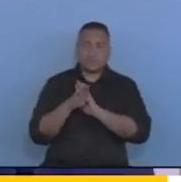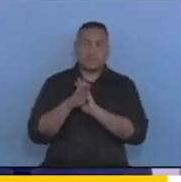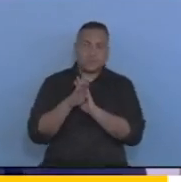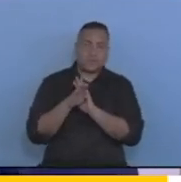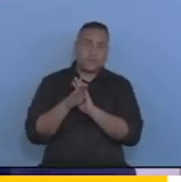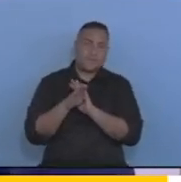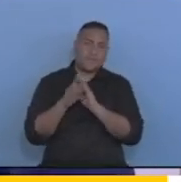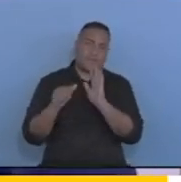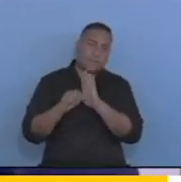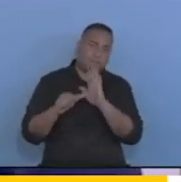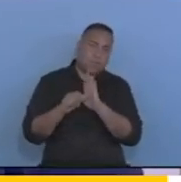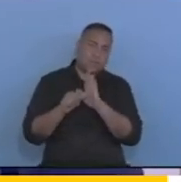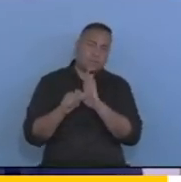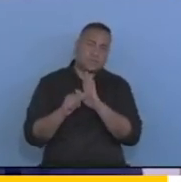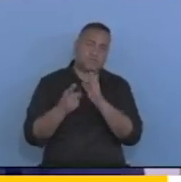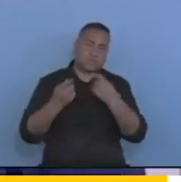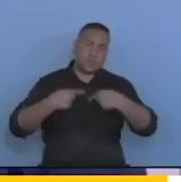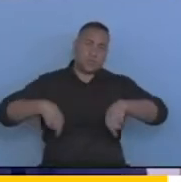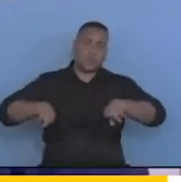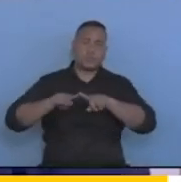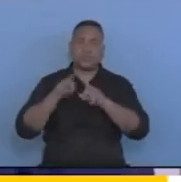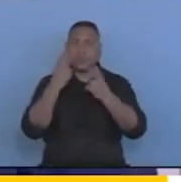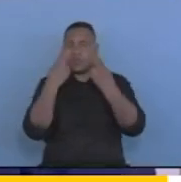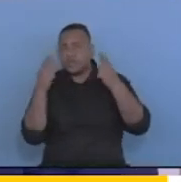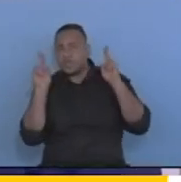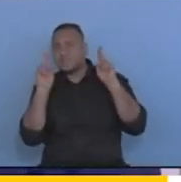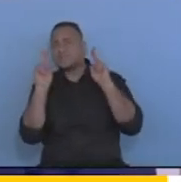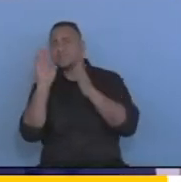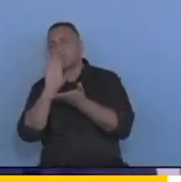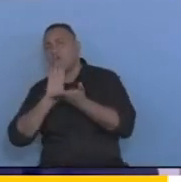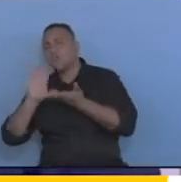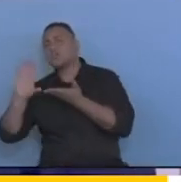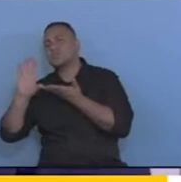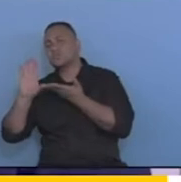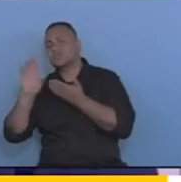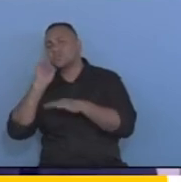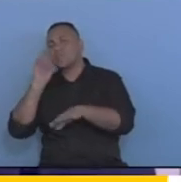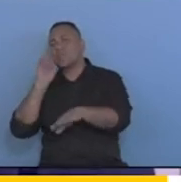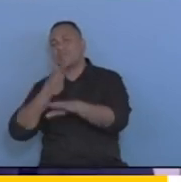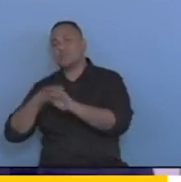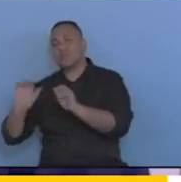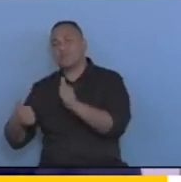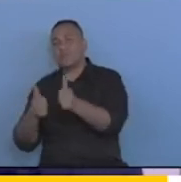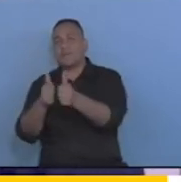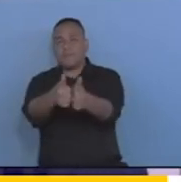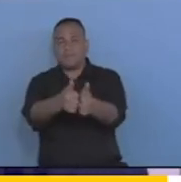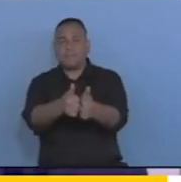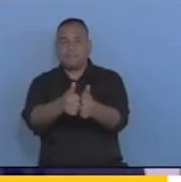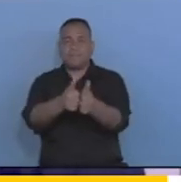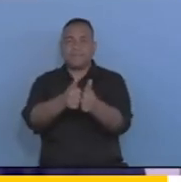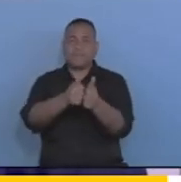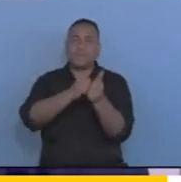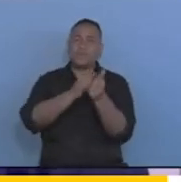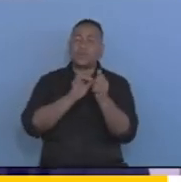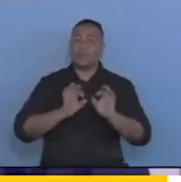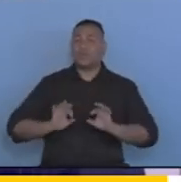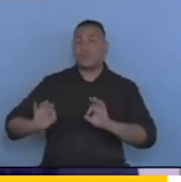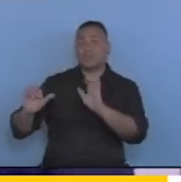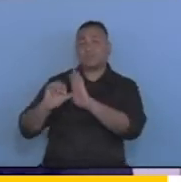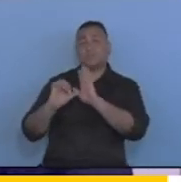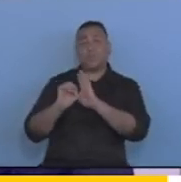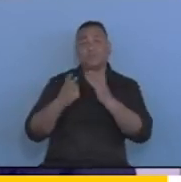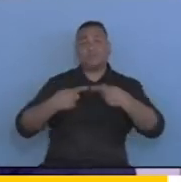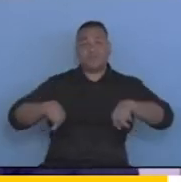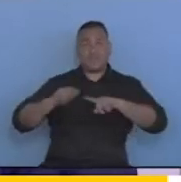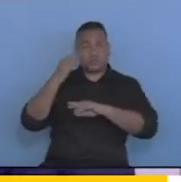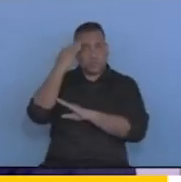tertiary institutions to keep up with that. So they offer you those courses so you can definitely find suitable employment, but that there